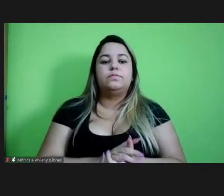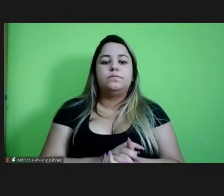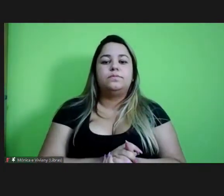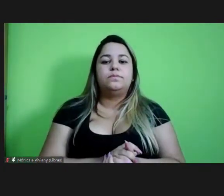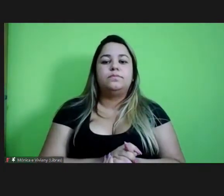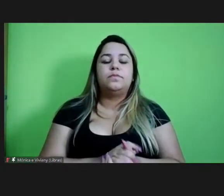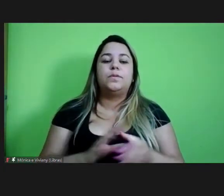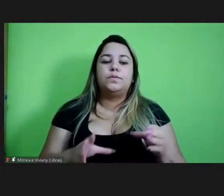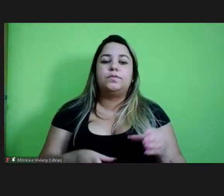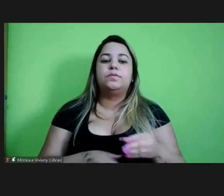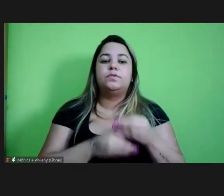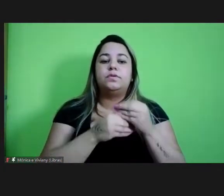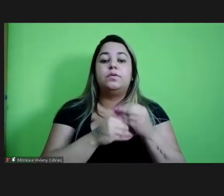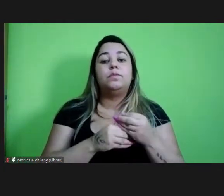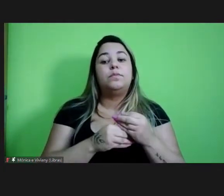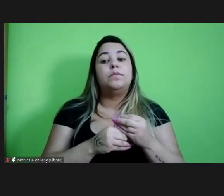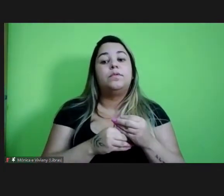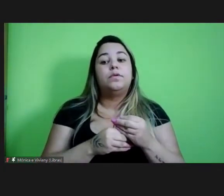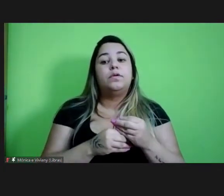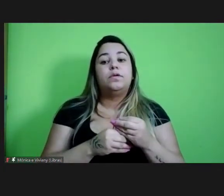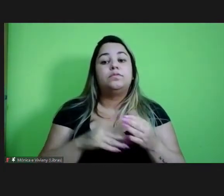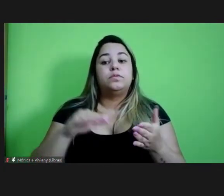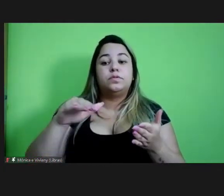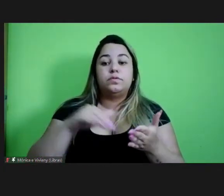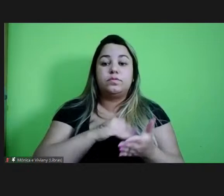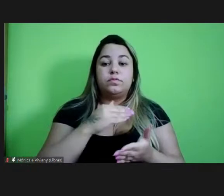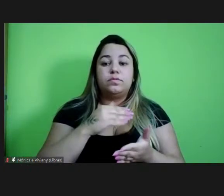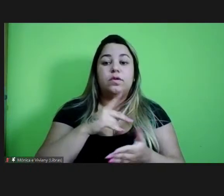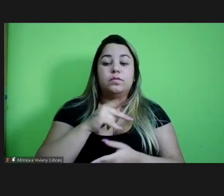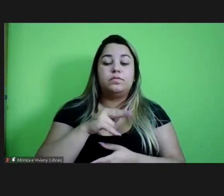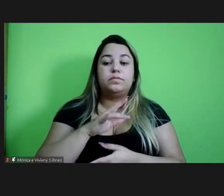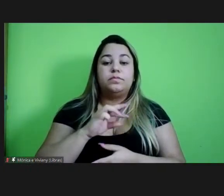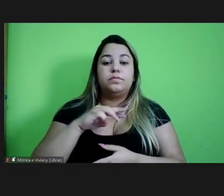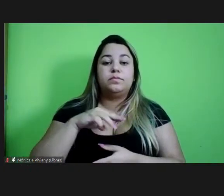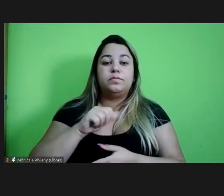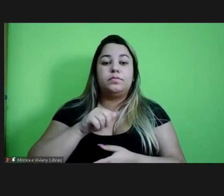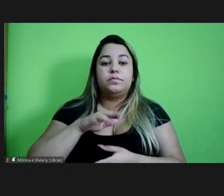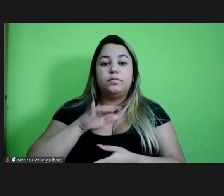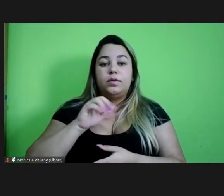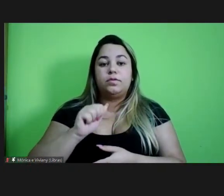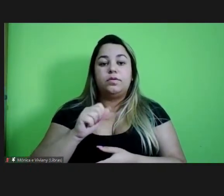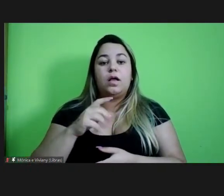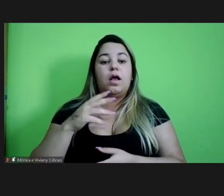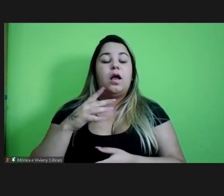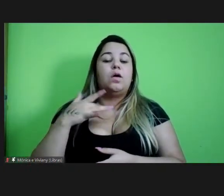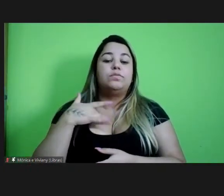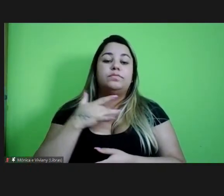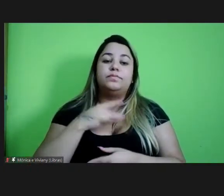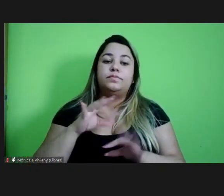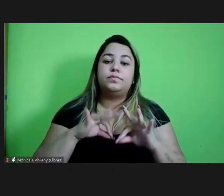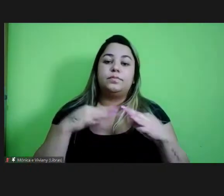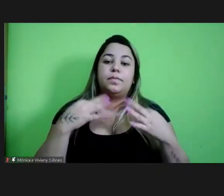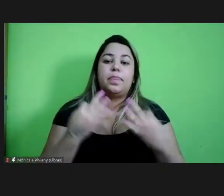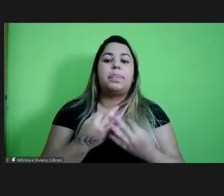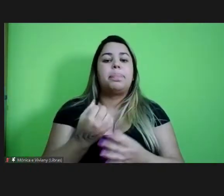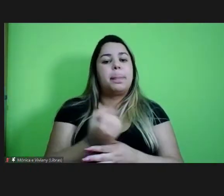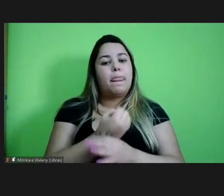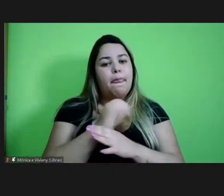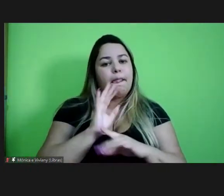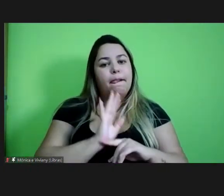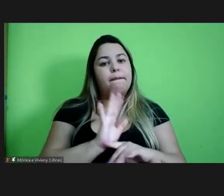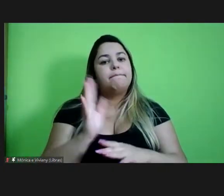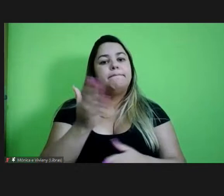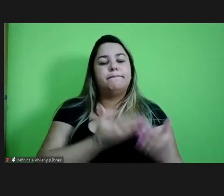all, and to reinforce here the role of the Secretariat of Primary Attention and Family Health, and